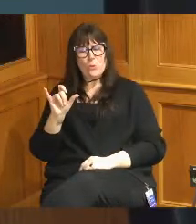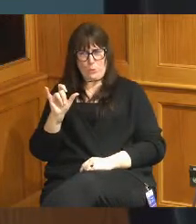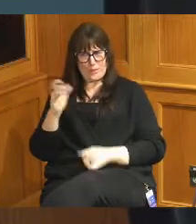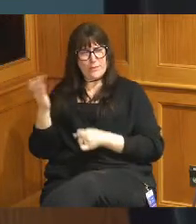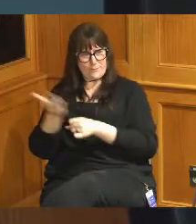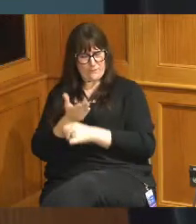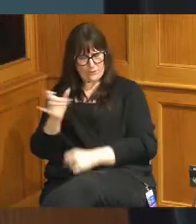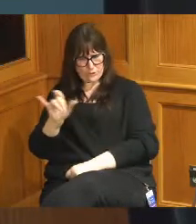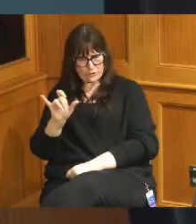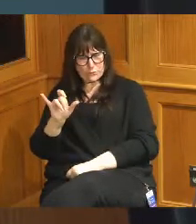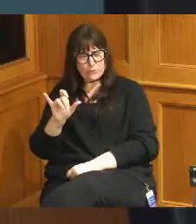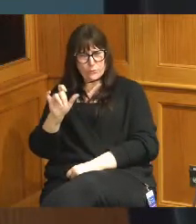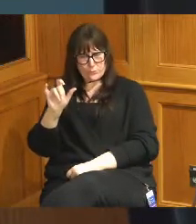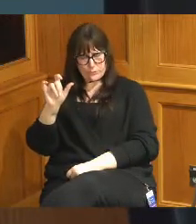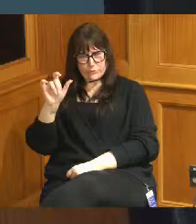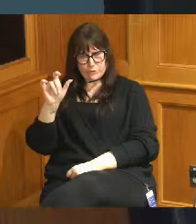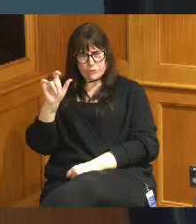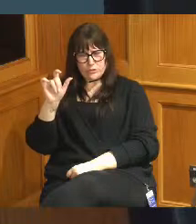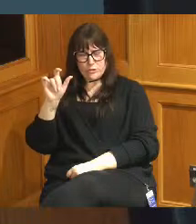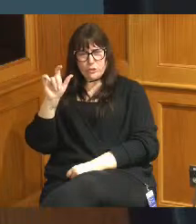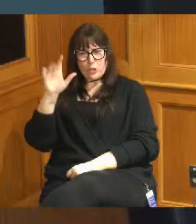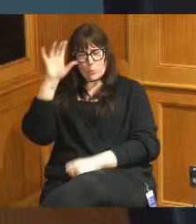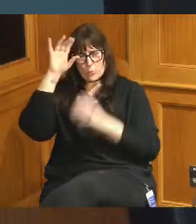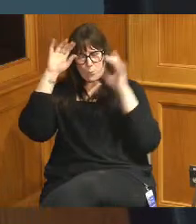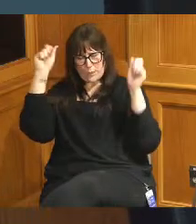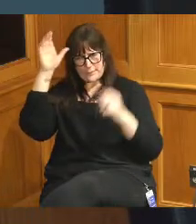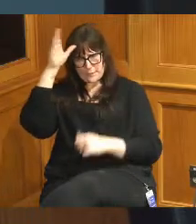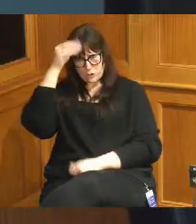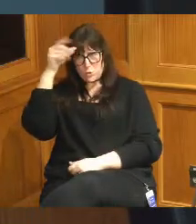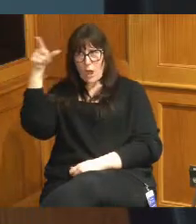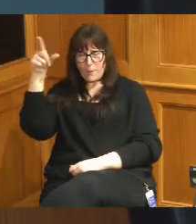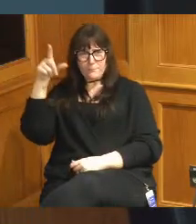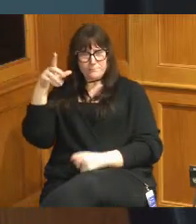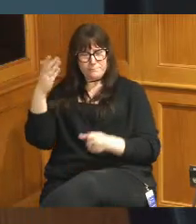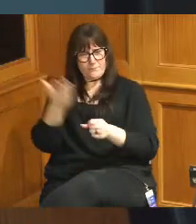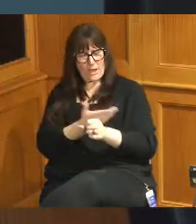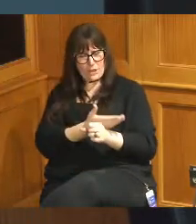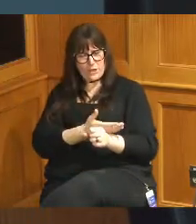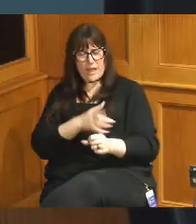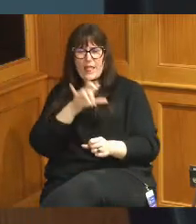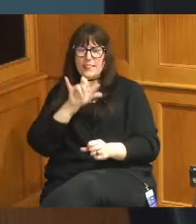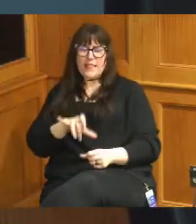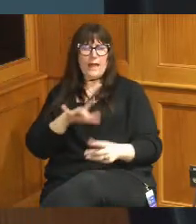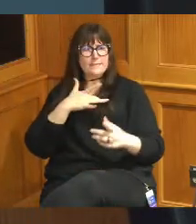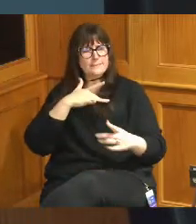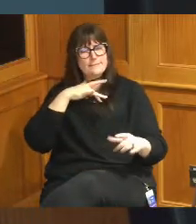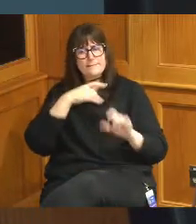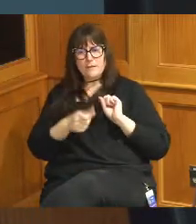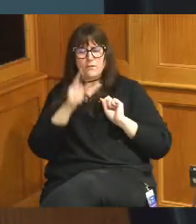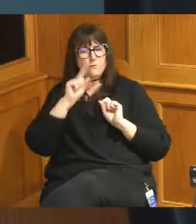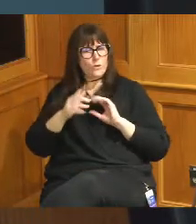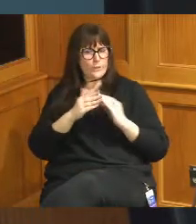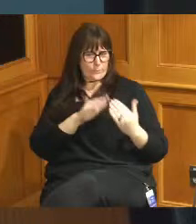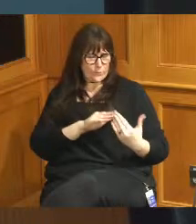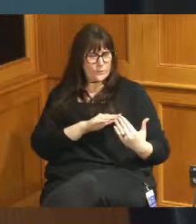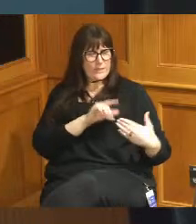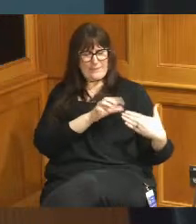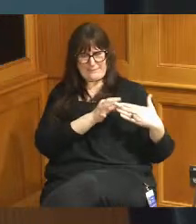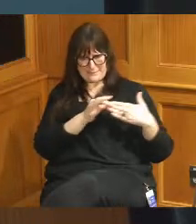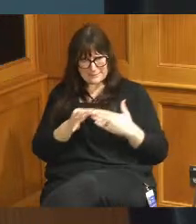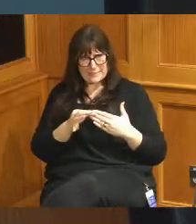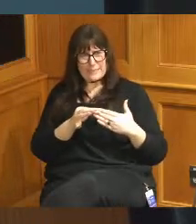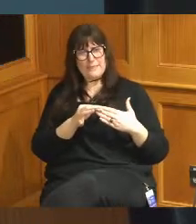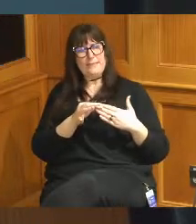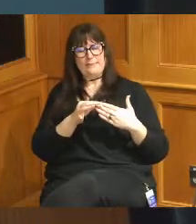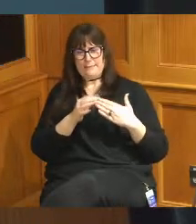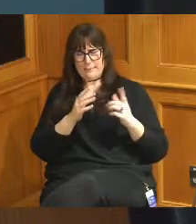go by President Trump, and that is a real travesty for our community because he has been such a leader in the area